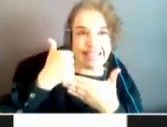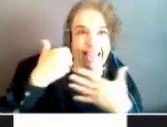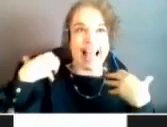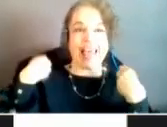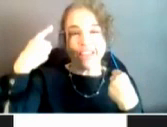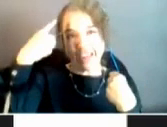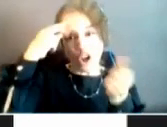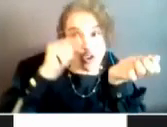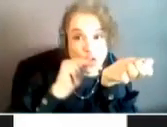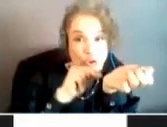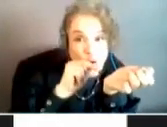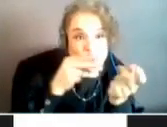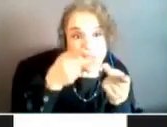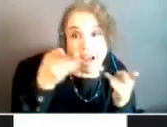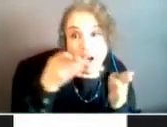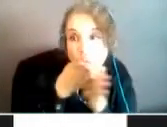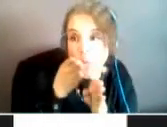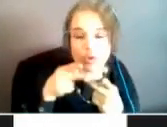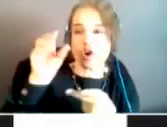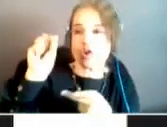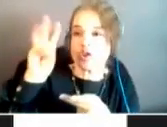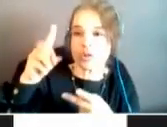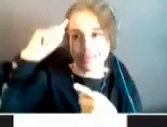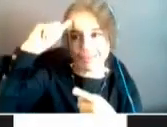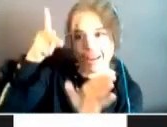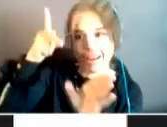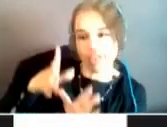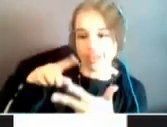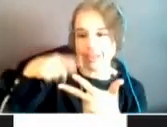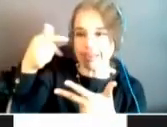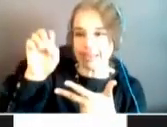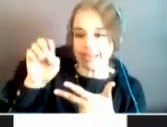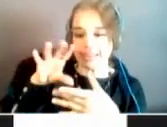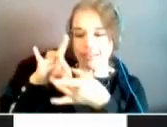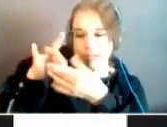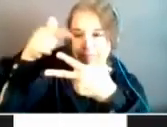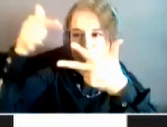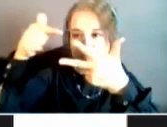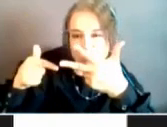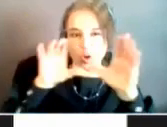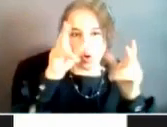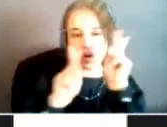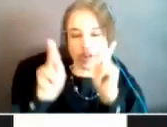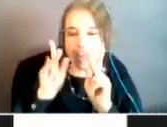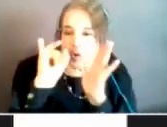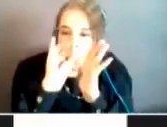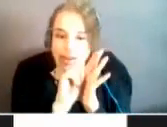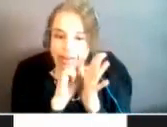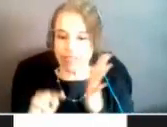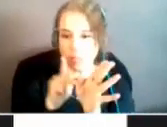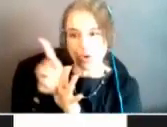professionals such as nurses, physicians, social workers, psychologists. Gatekeepers can teach specific groups of people to